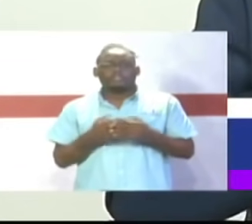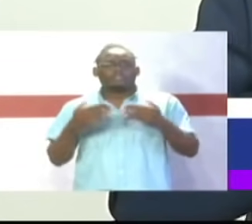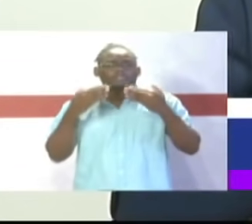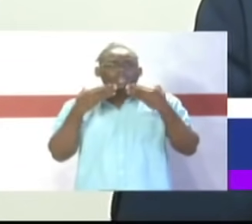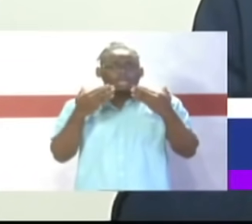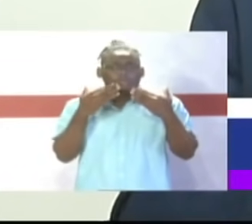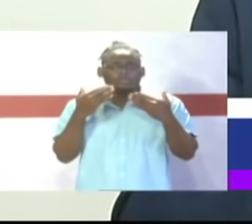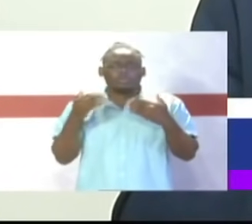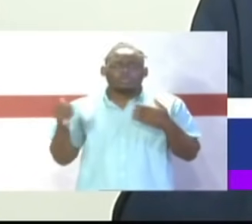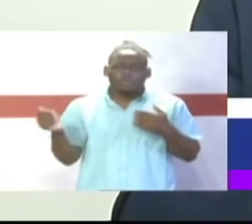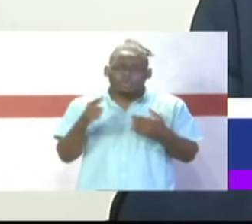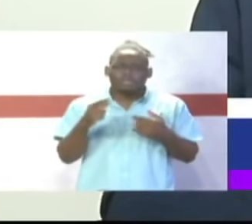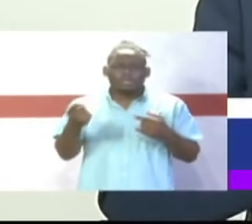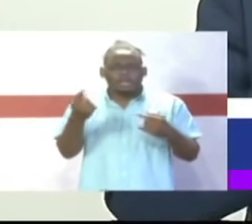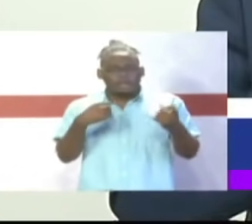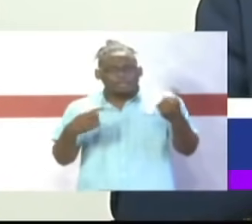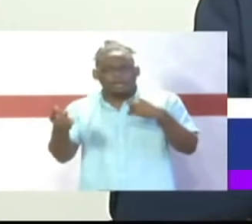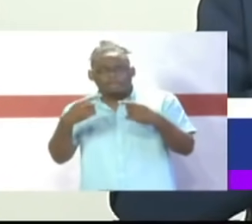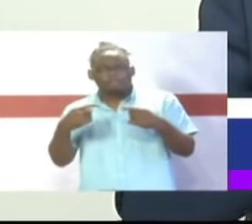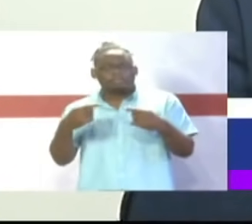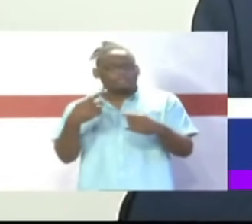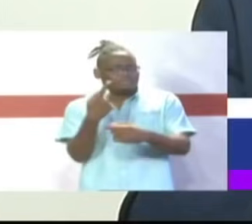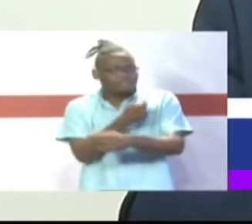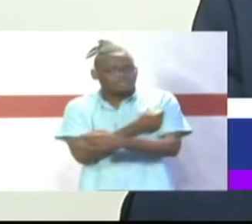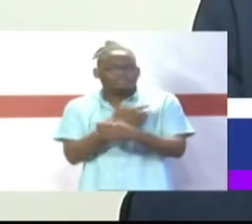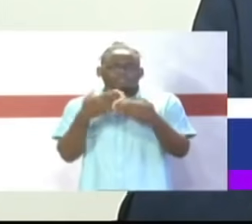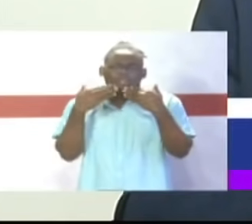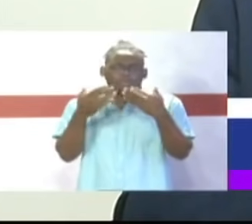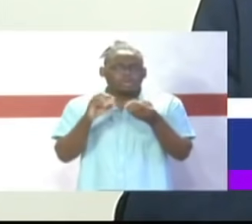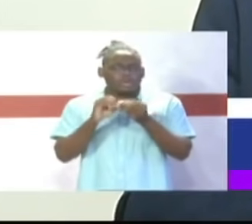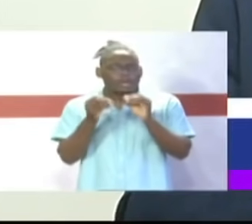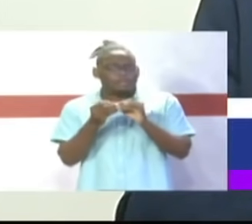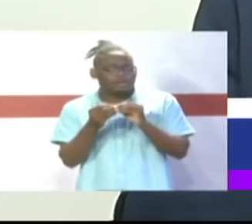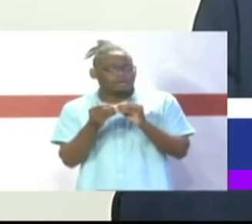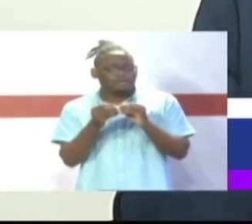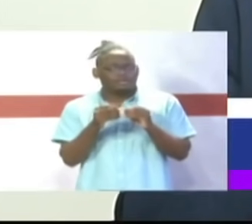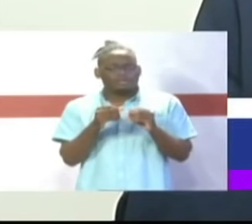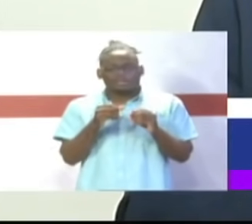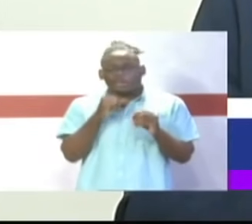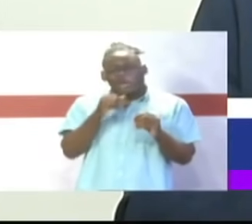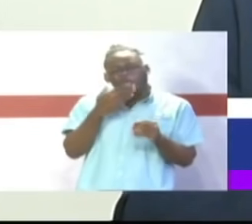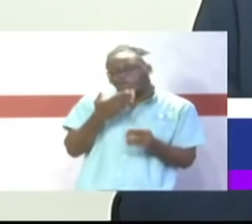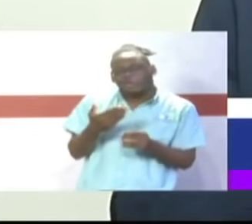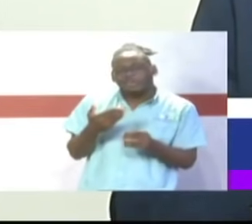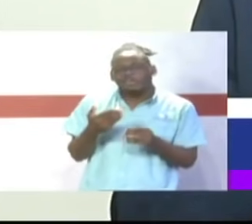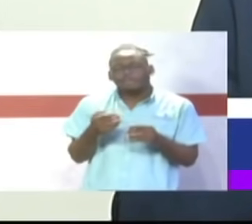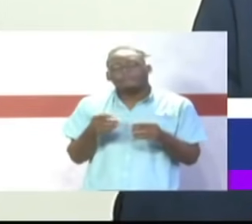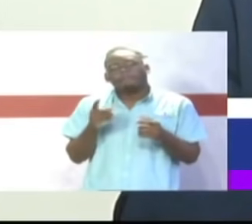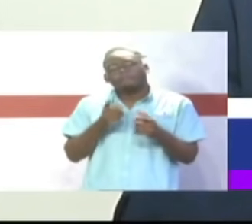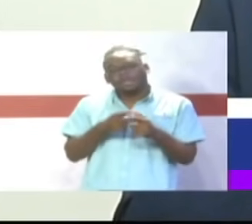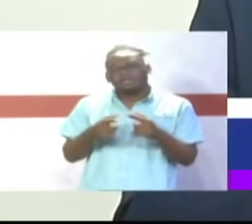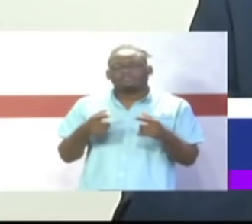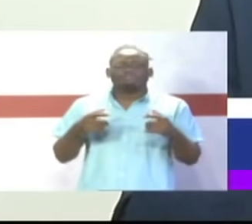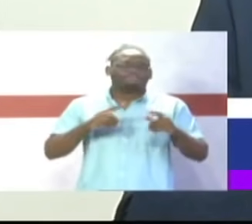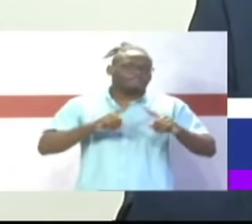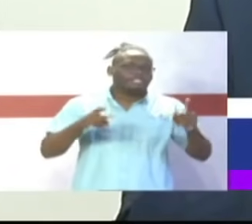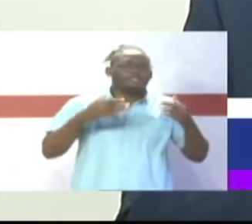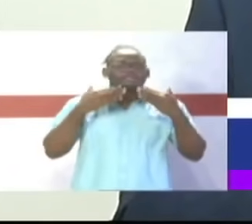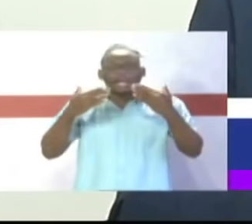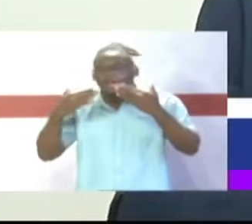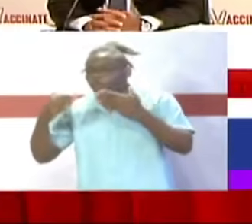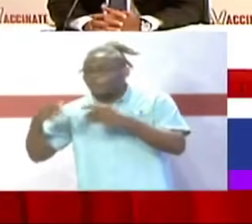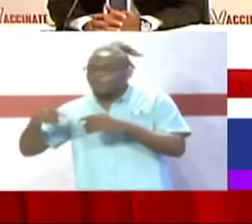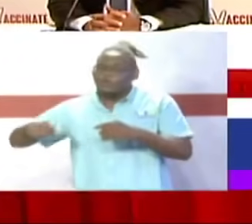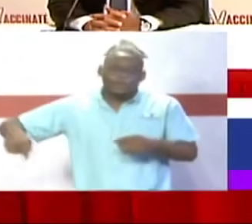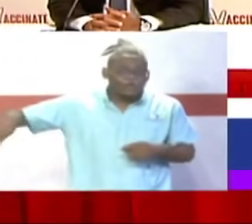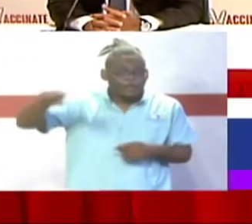The numbers are not good, but I am still thankful for those persons. You are true heroes. You are true patriots, and I